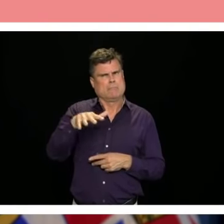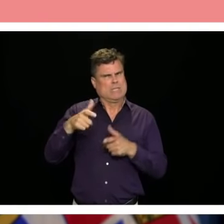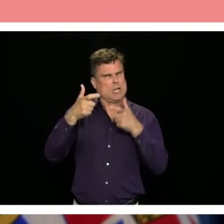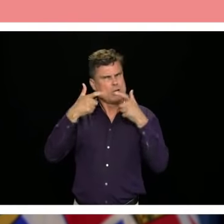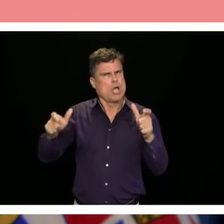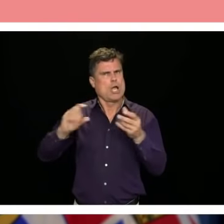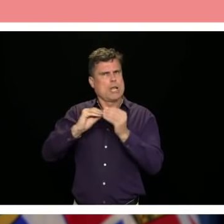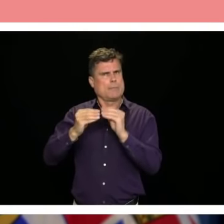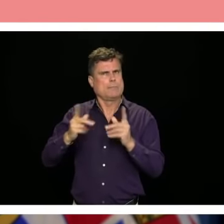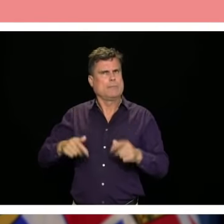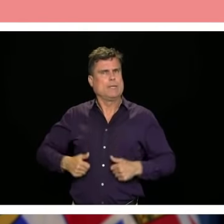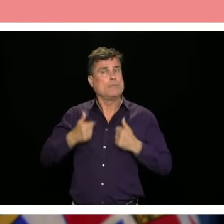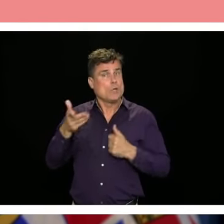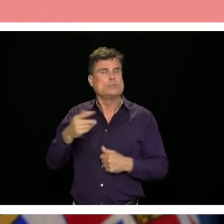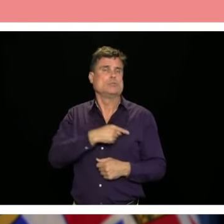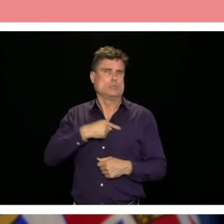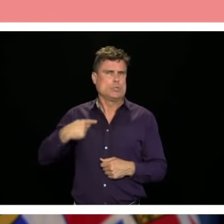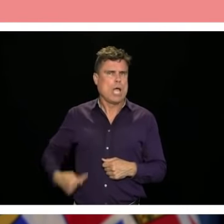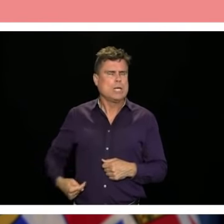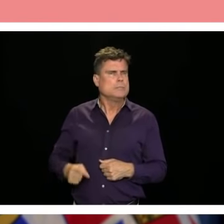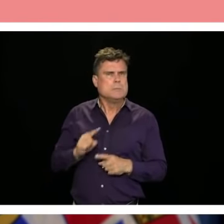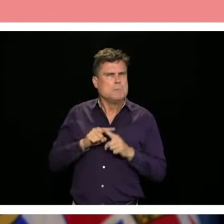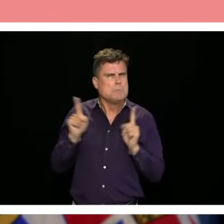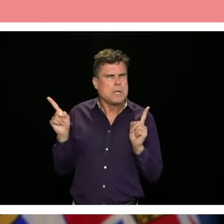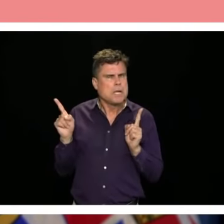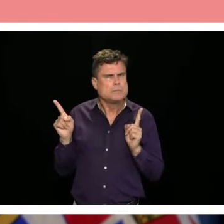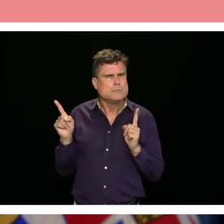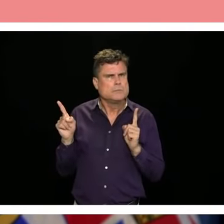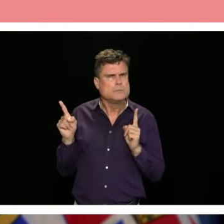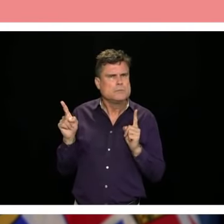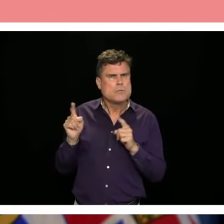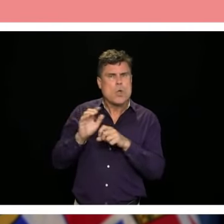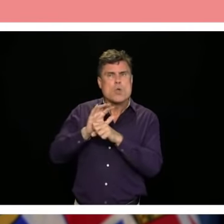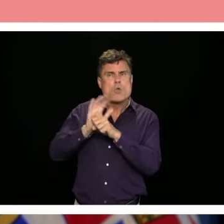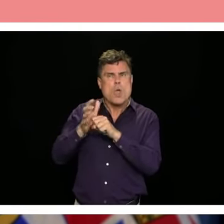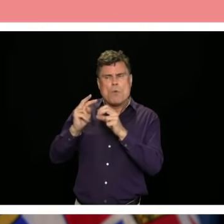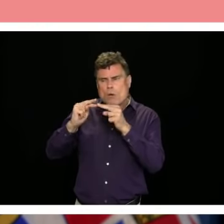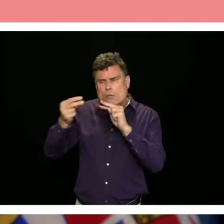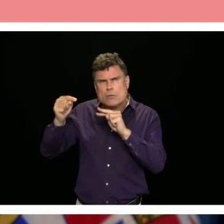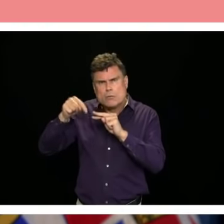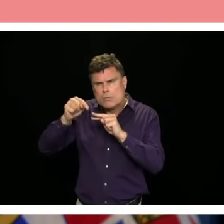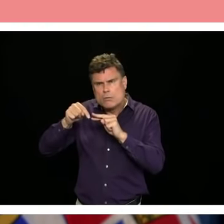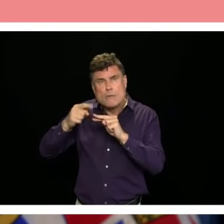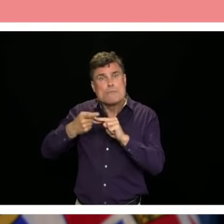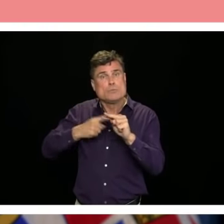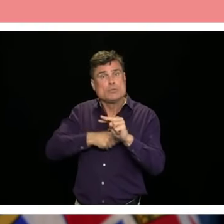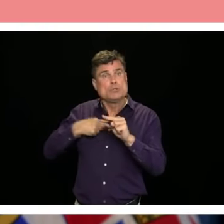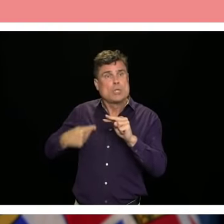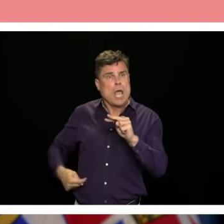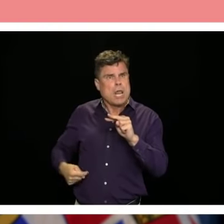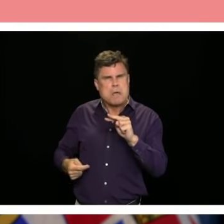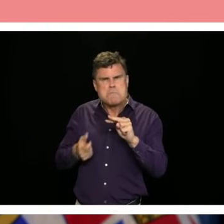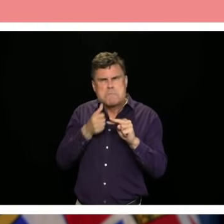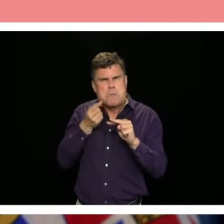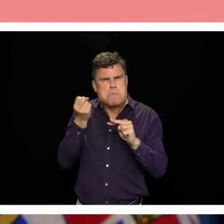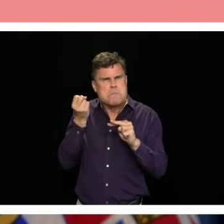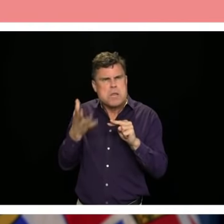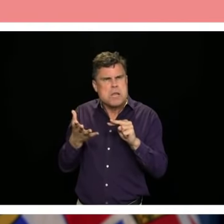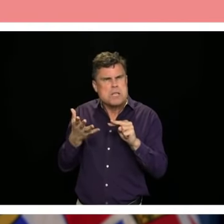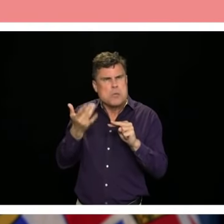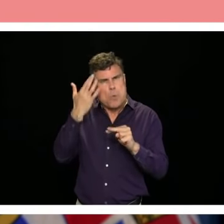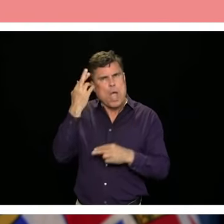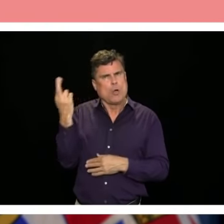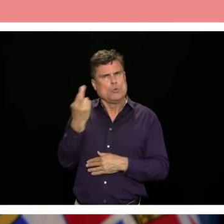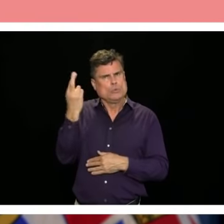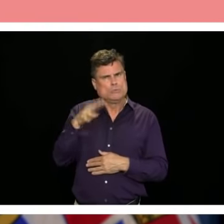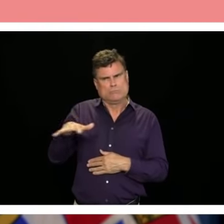terms of infections? And conversely, why were cases from Europe and Eastern Canada ultimately that much more significant? And sorry, just one more kind of